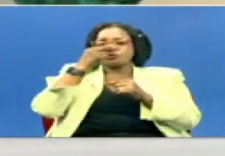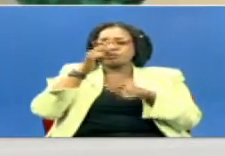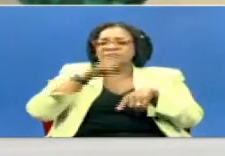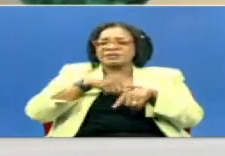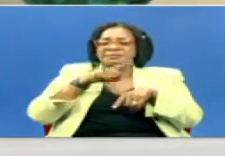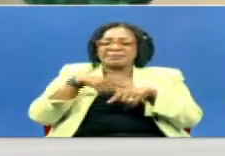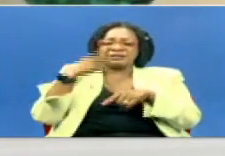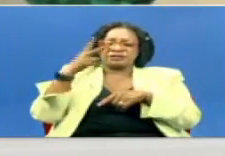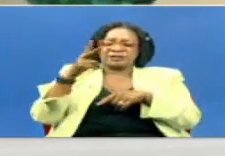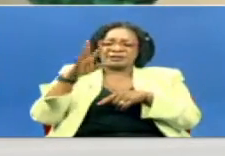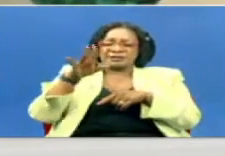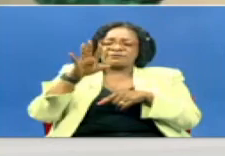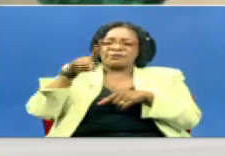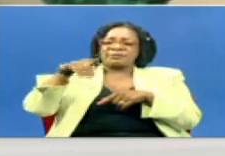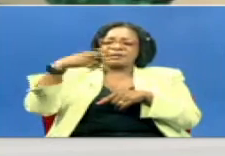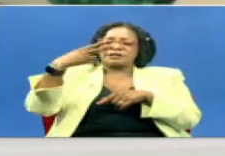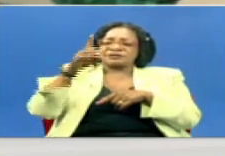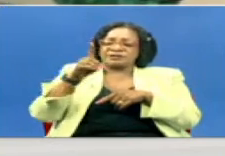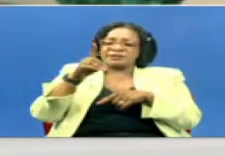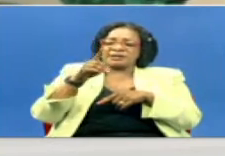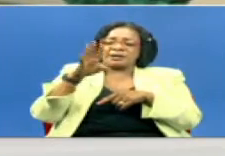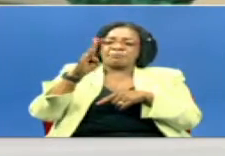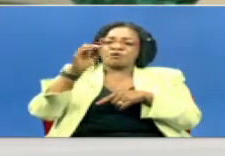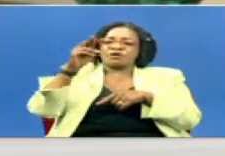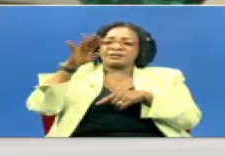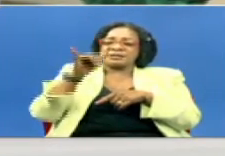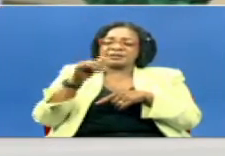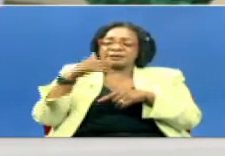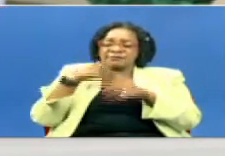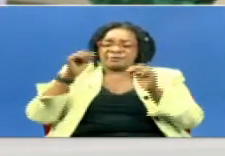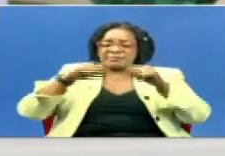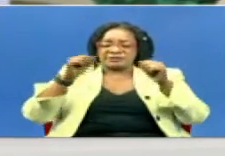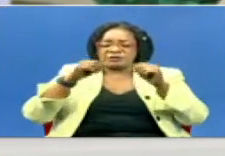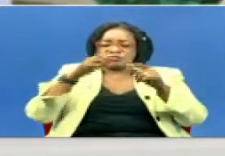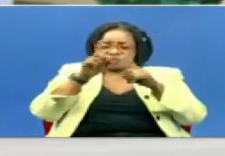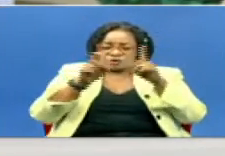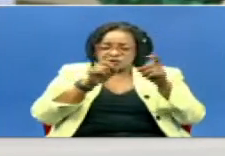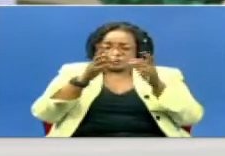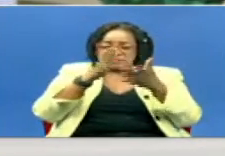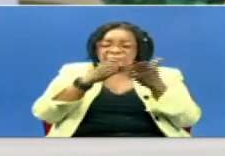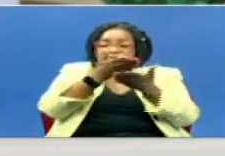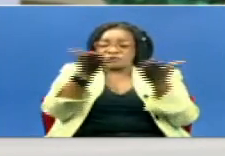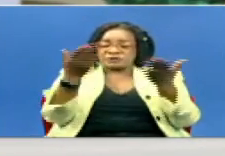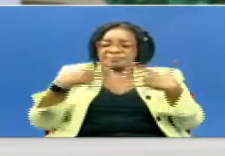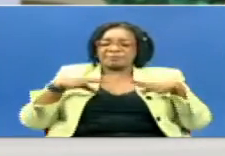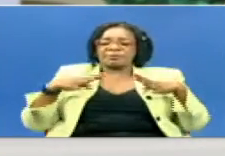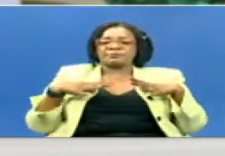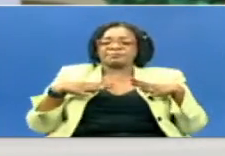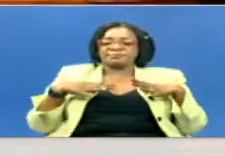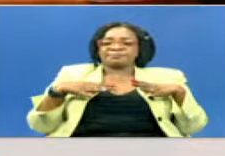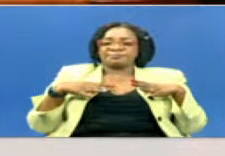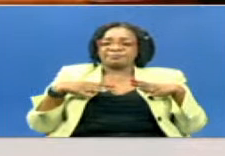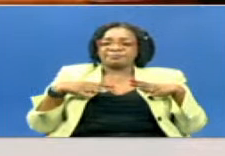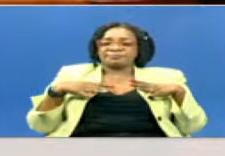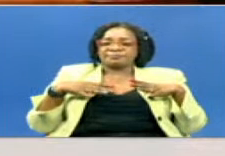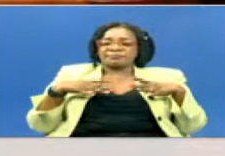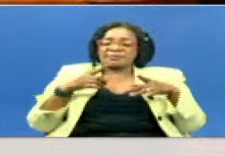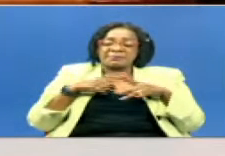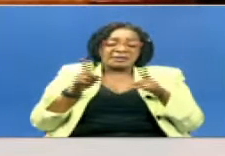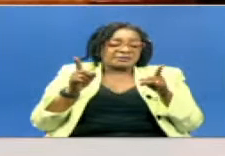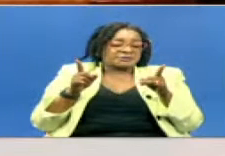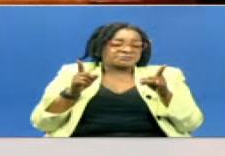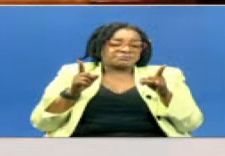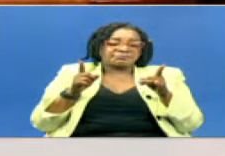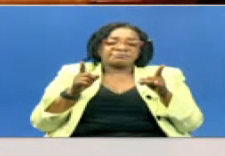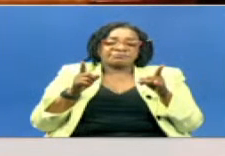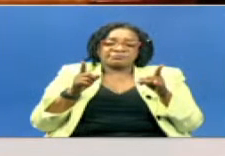PhD in botany. He has ability to question some of those guys. All right? But really, the bottom